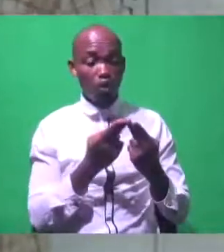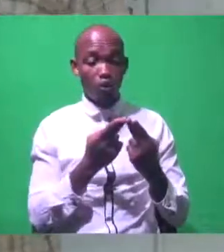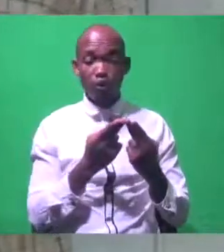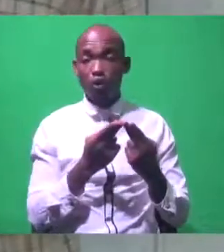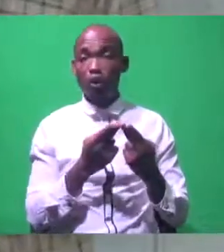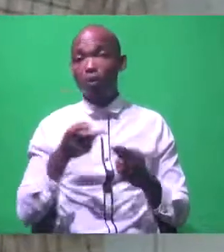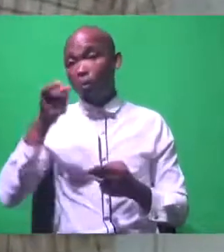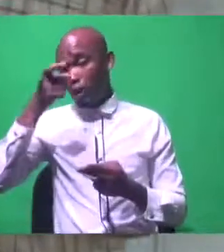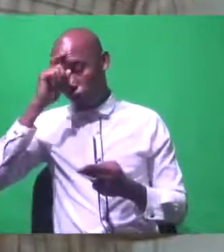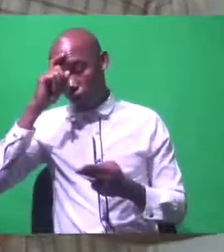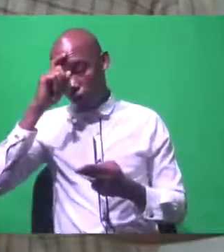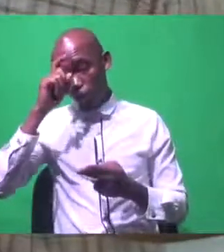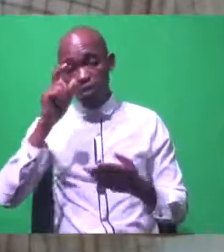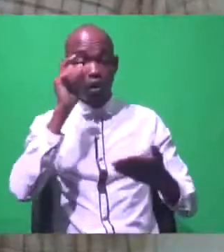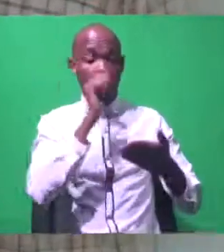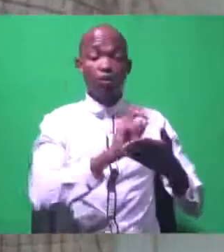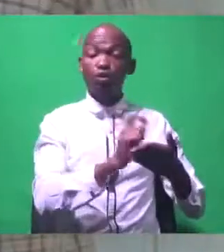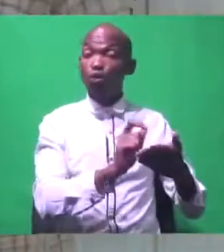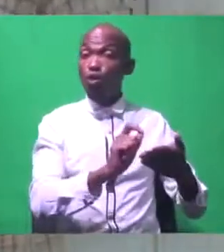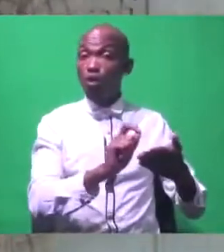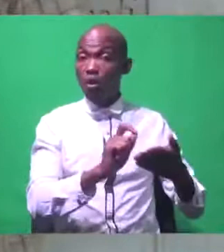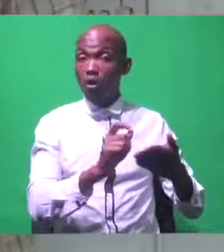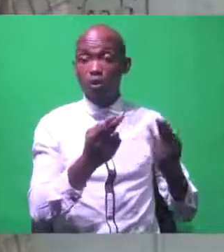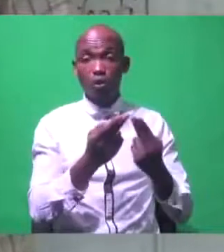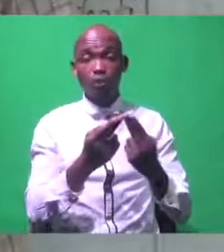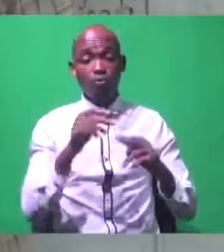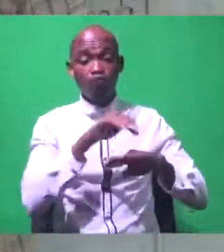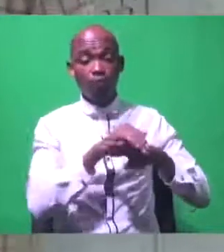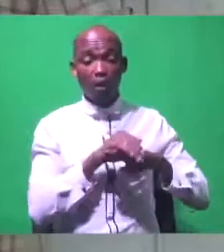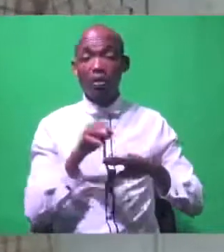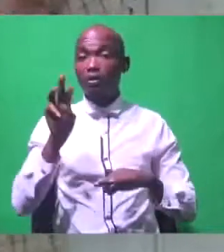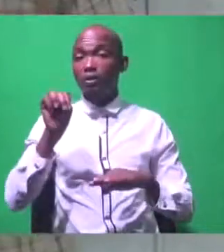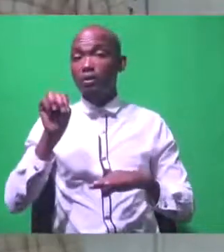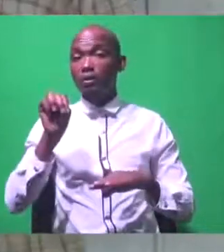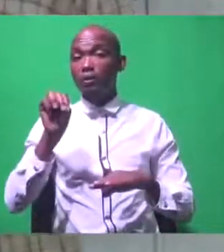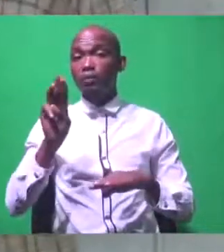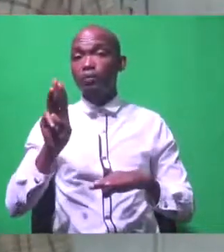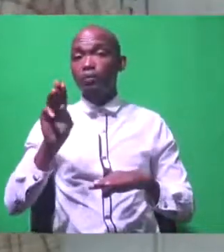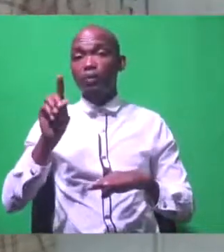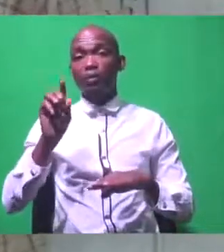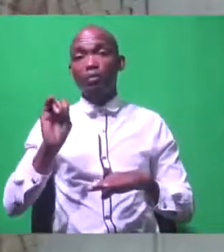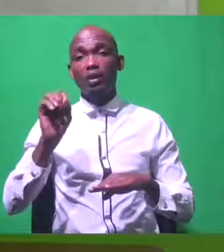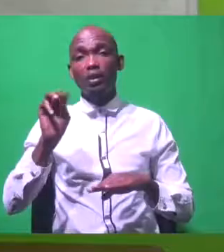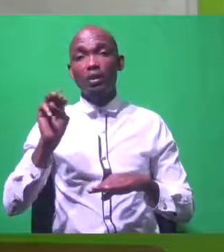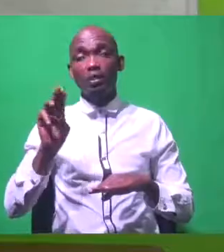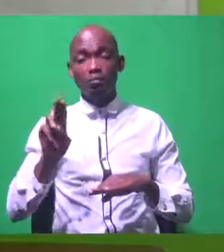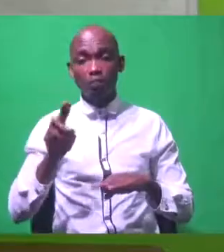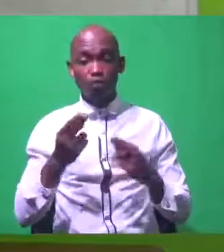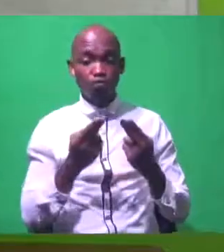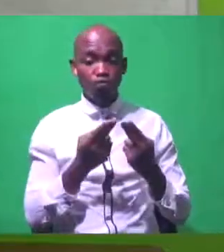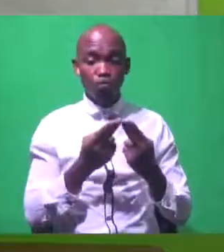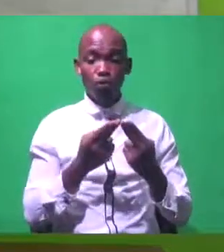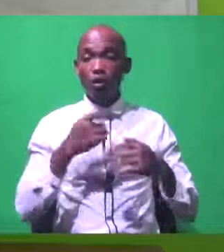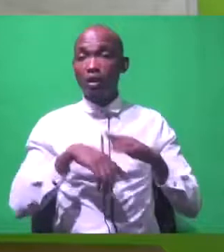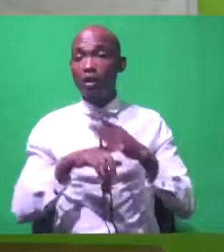secondary schools, English medium, or we use this language in secondary colleges and